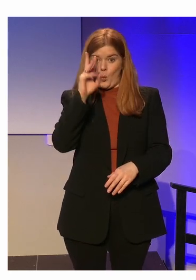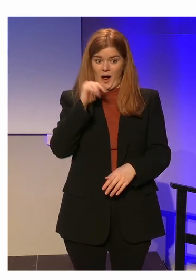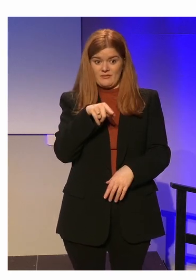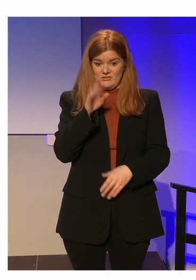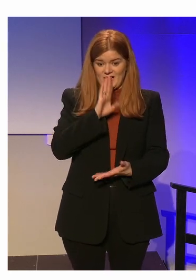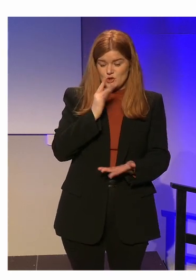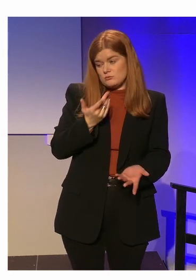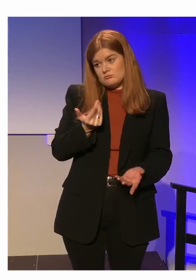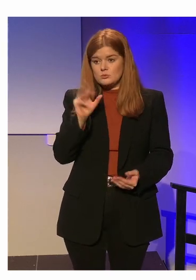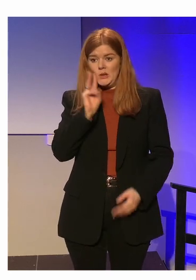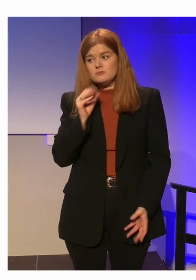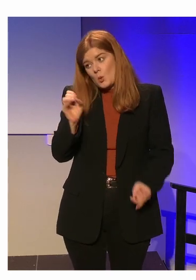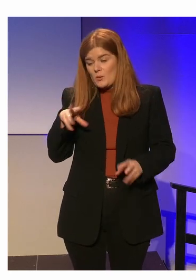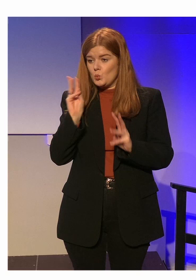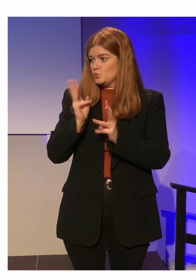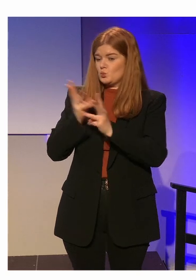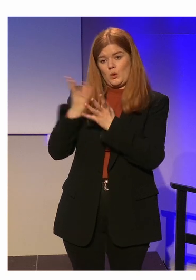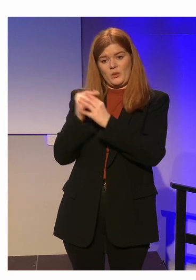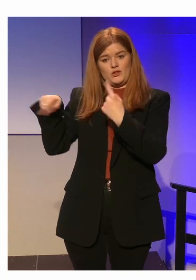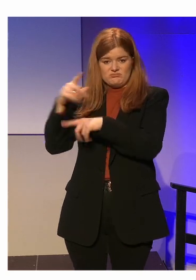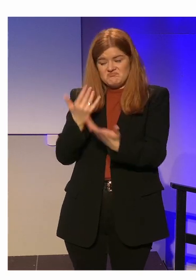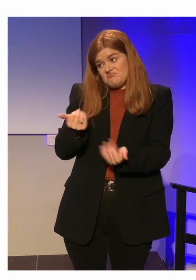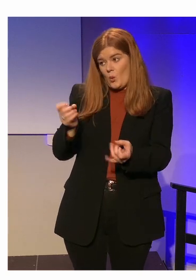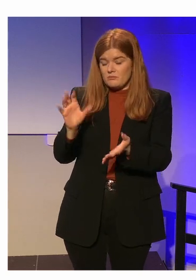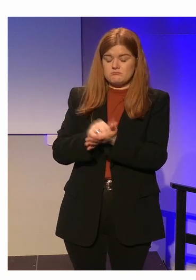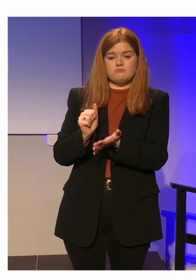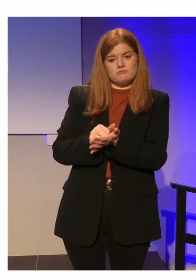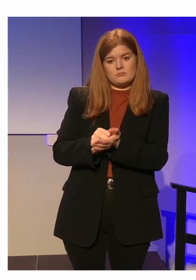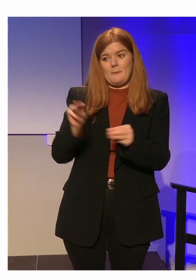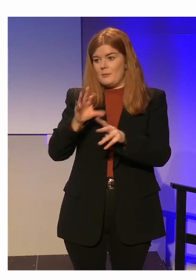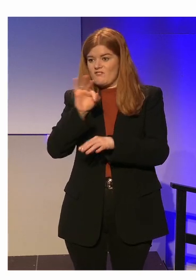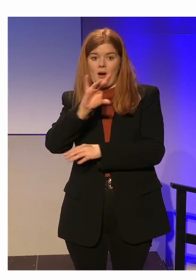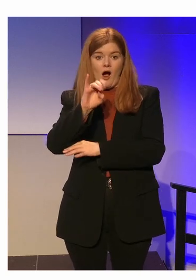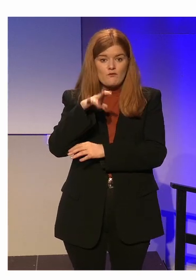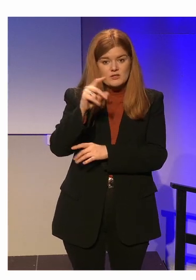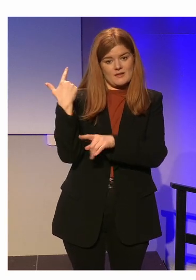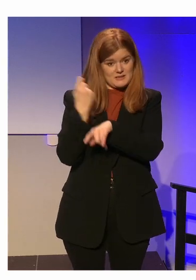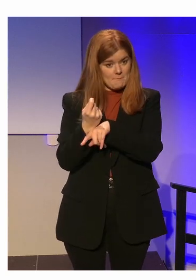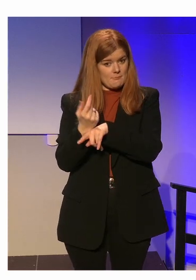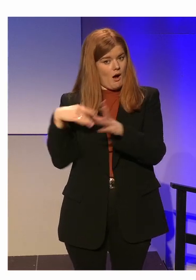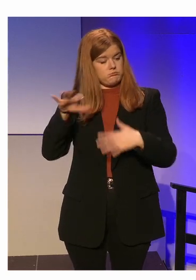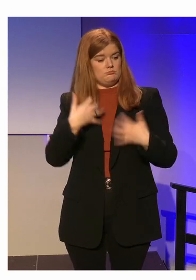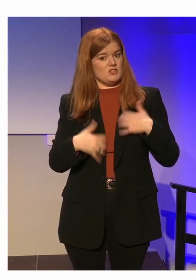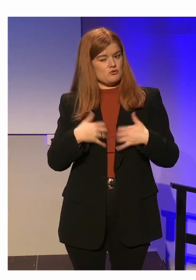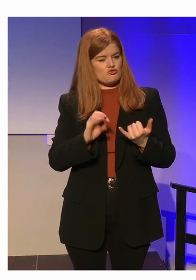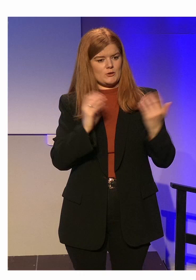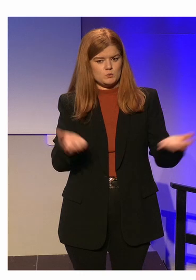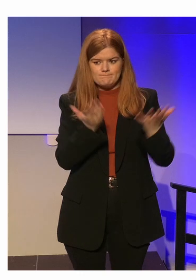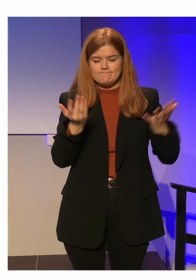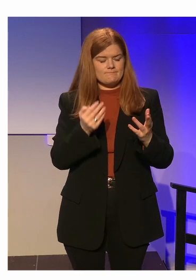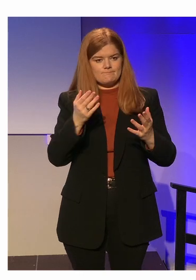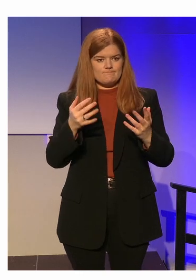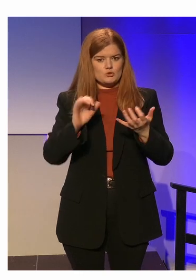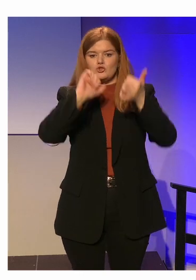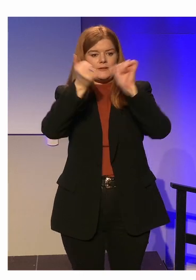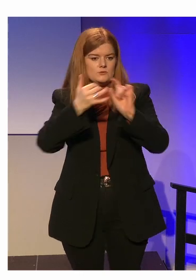willing to sort of work with people from Harvard at that time who were very interested in trying to find new